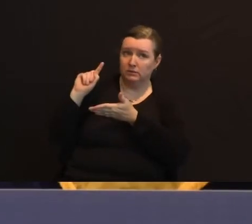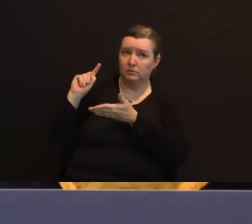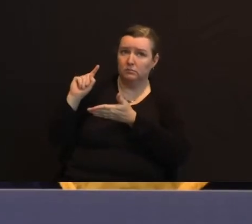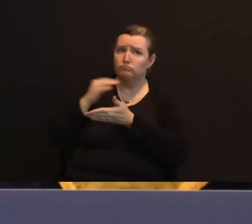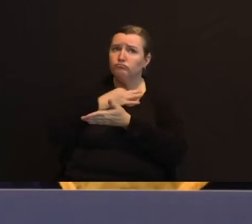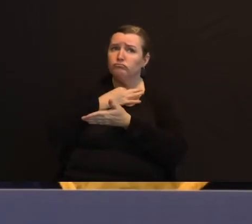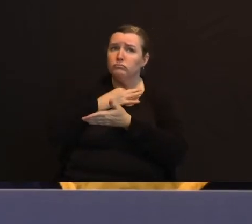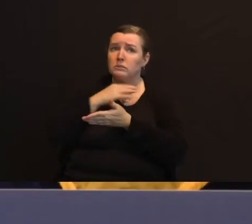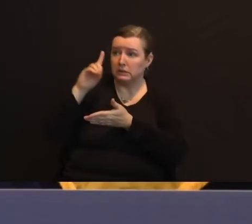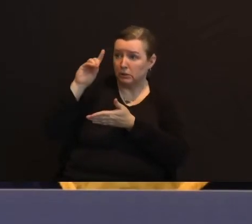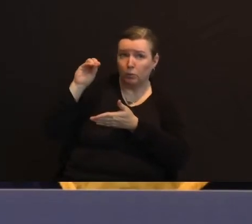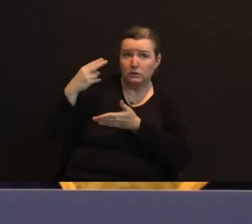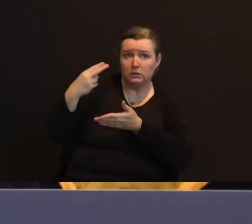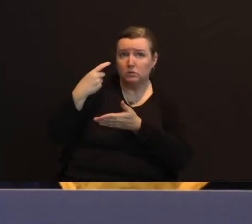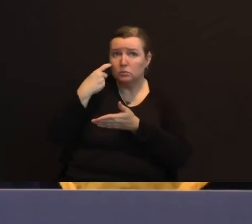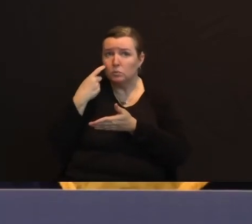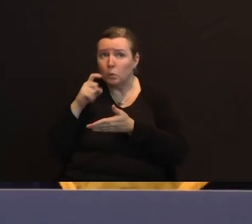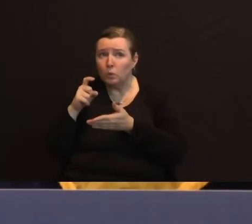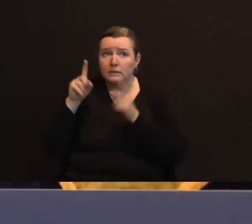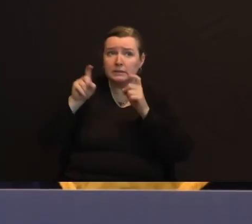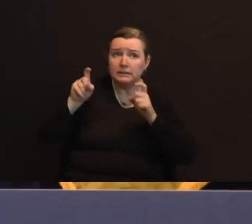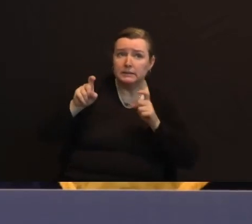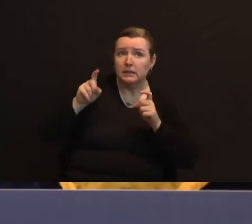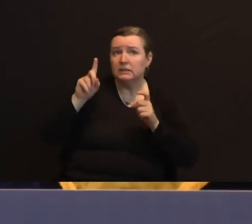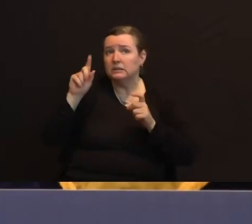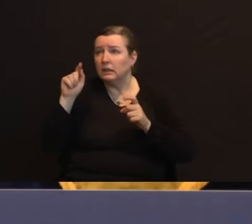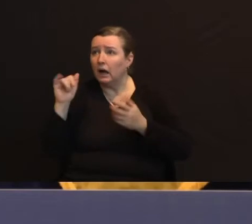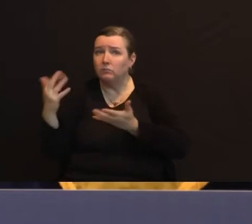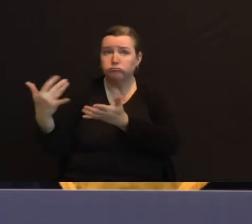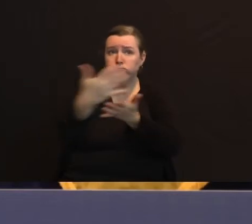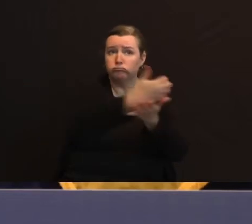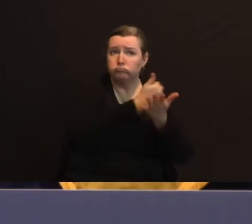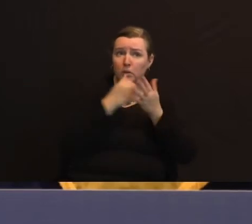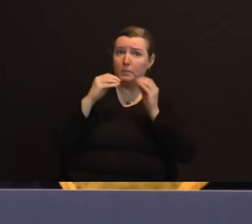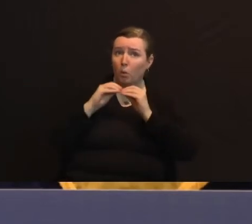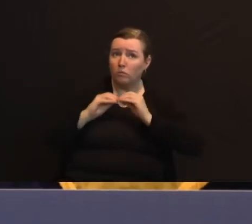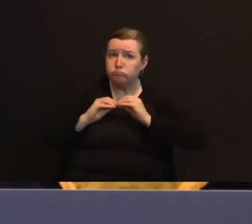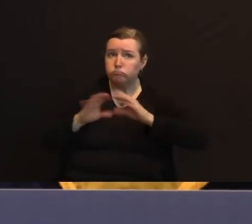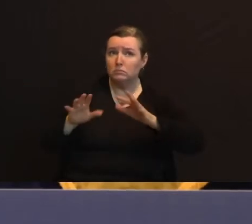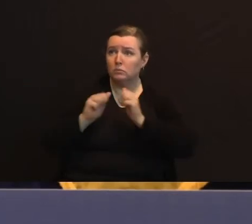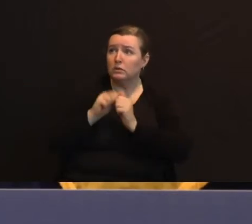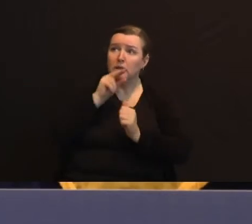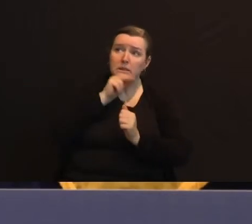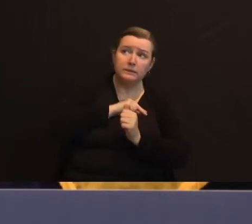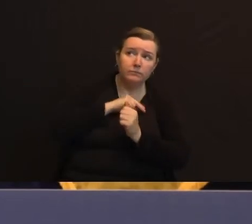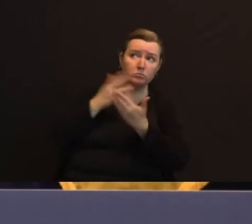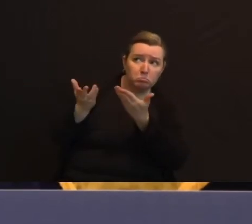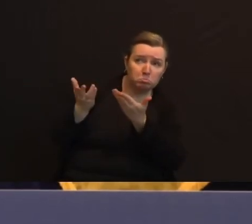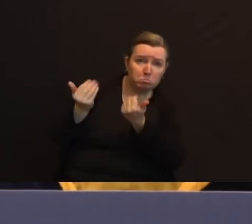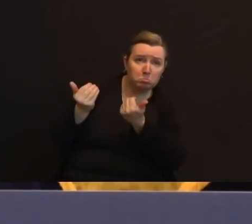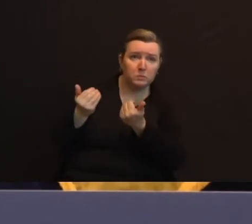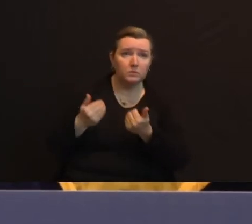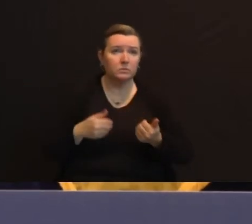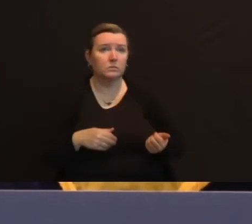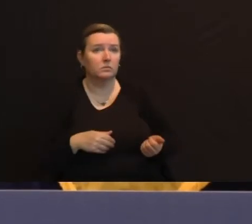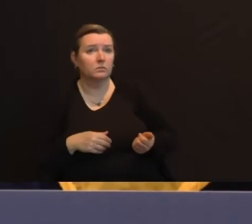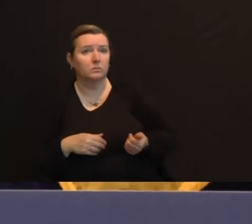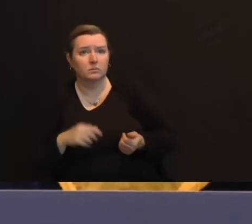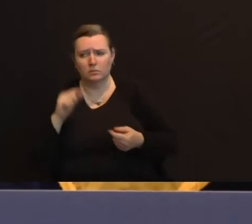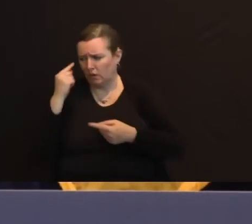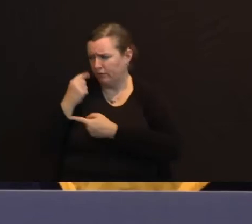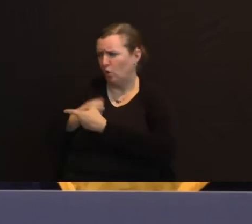in the testing or other data or in conversations of any increased spread as a result of Thanksgiving? Tina, you should jump in, but I think it's too early,